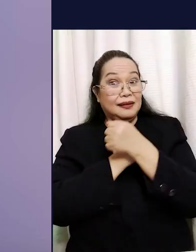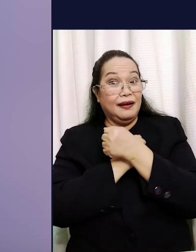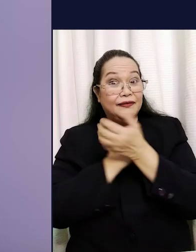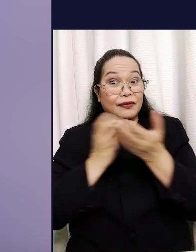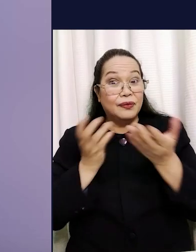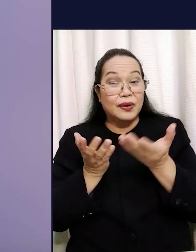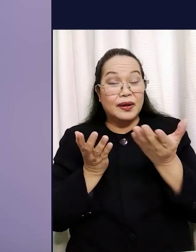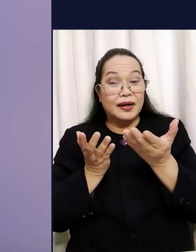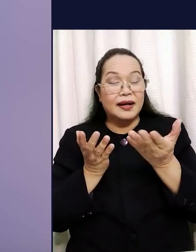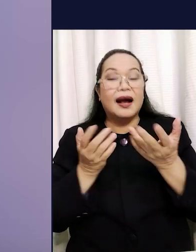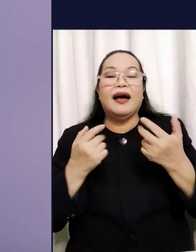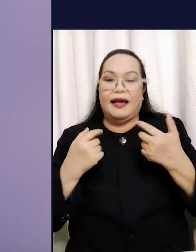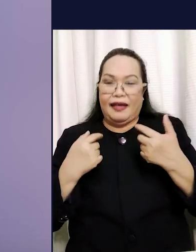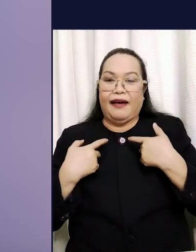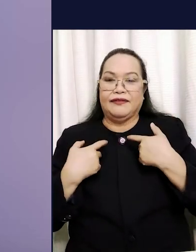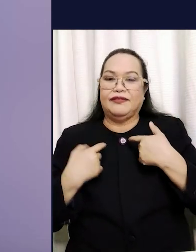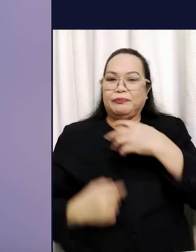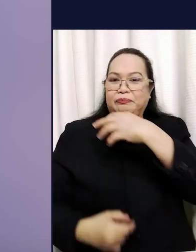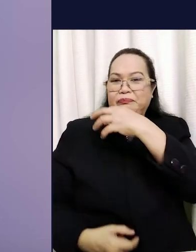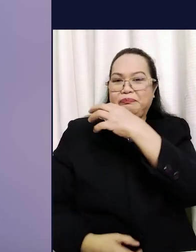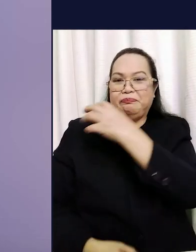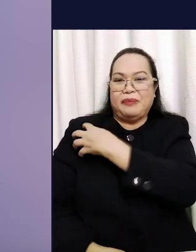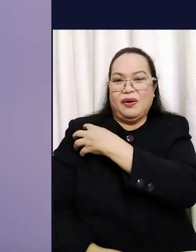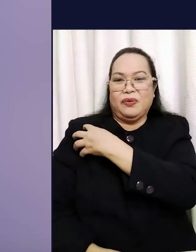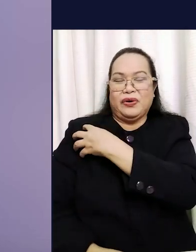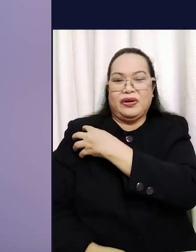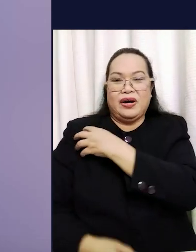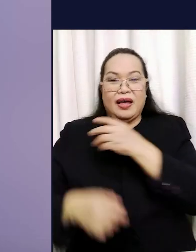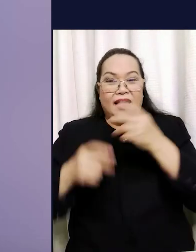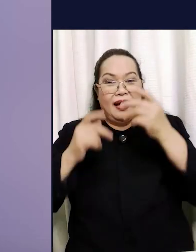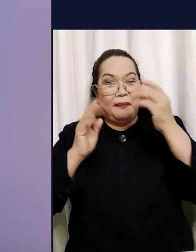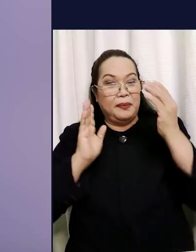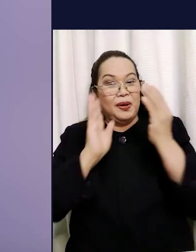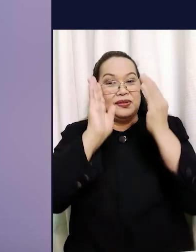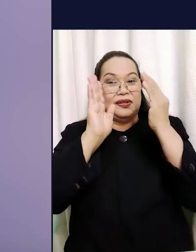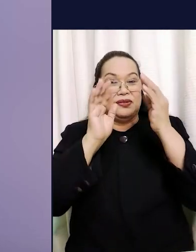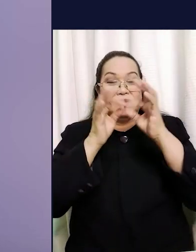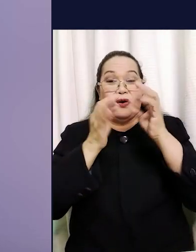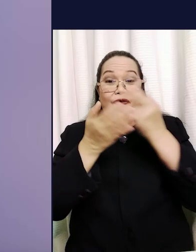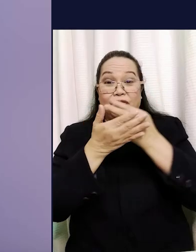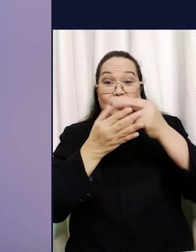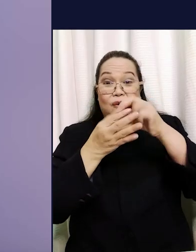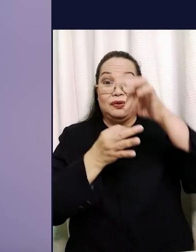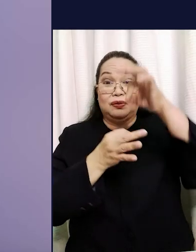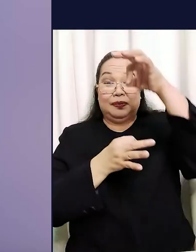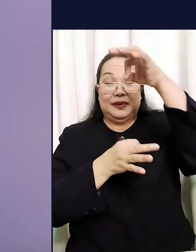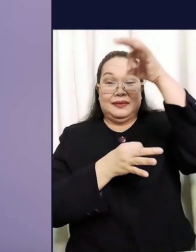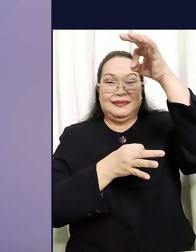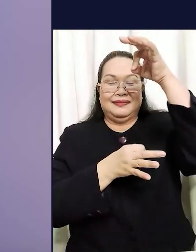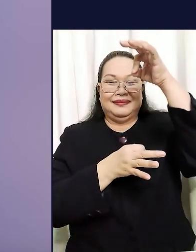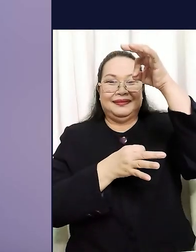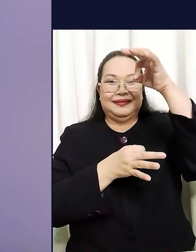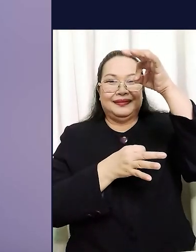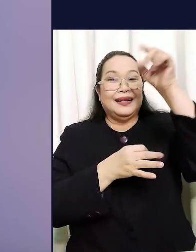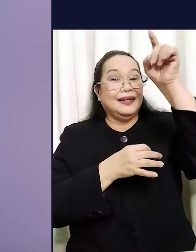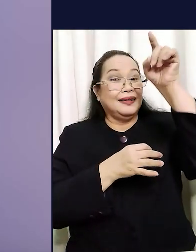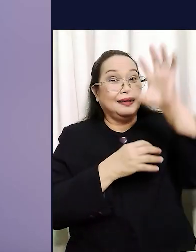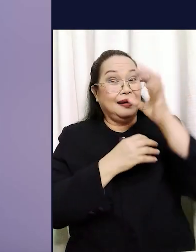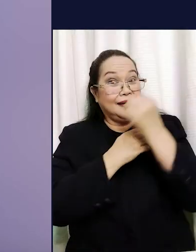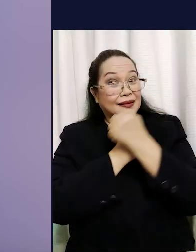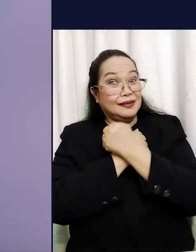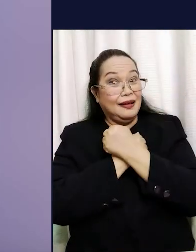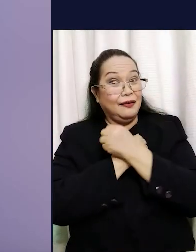Holy Spirit. Where agape love does not rule, then there is the spirit